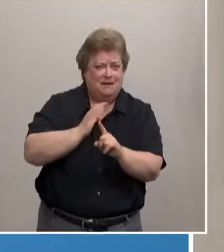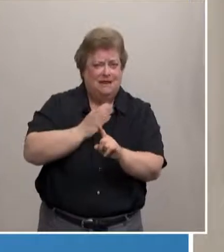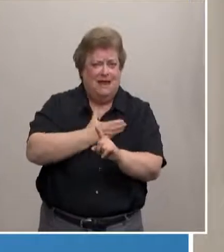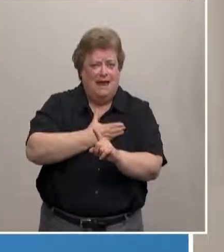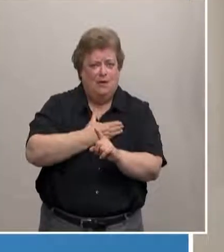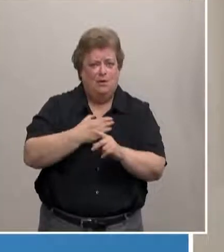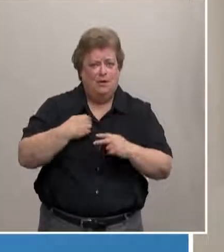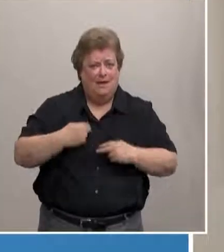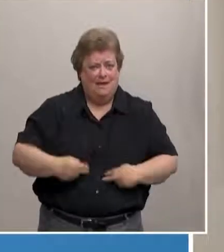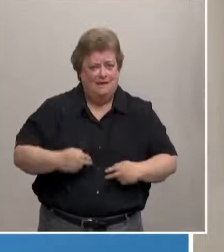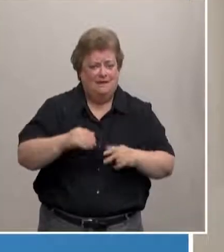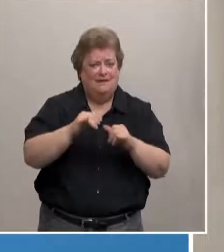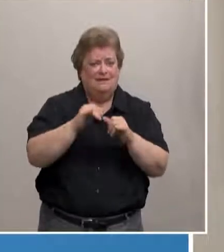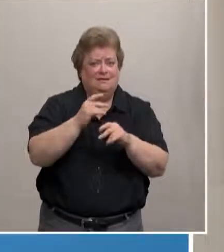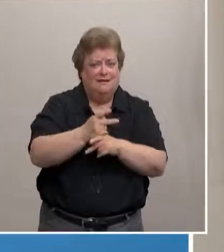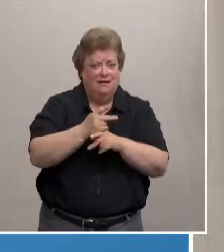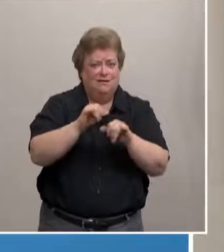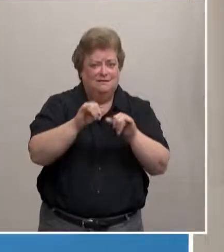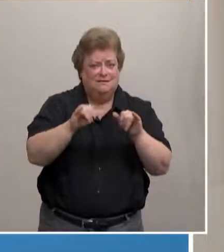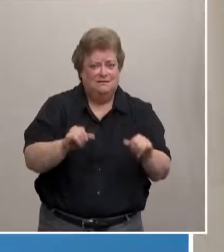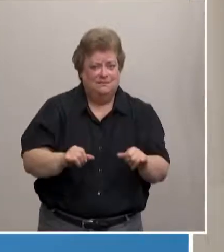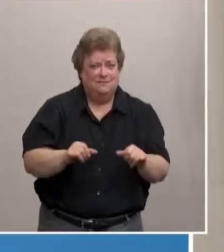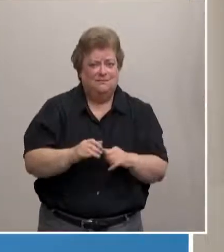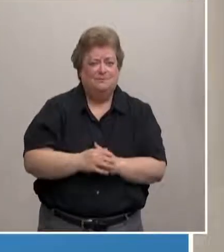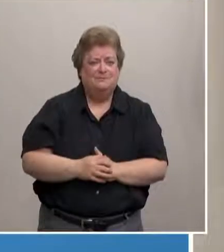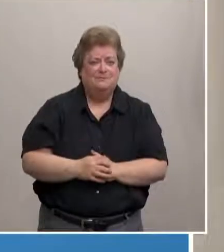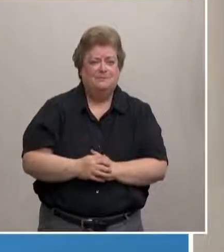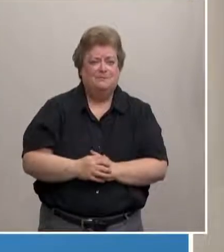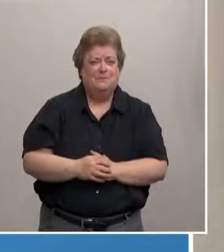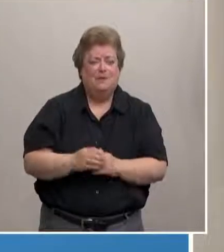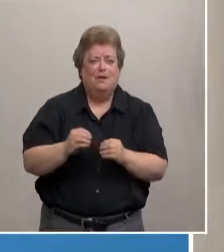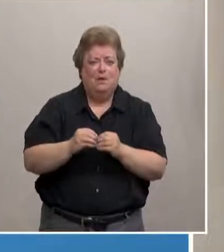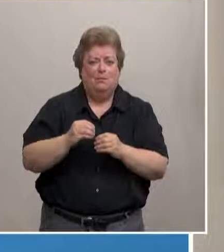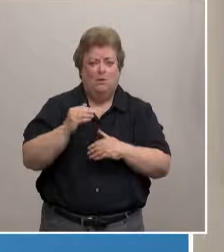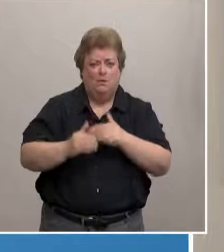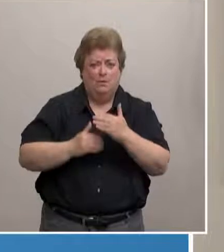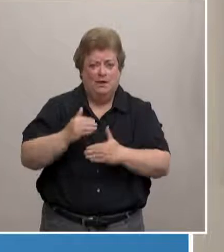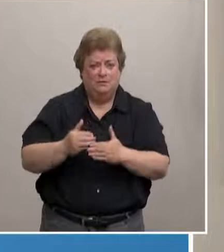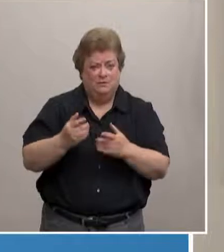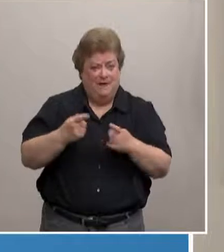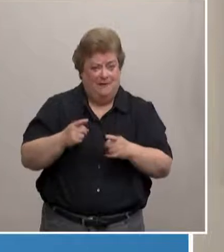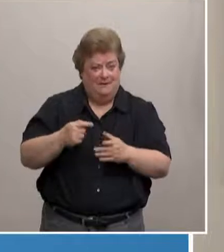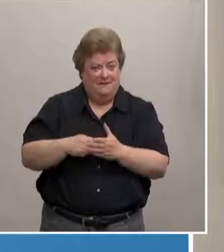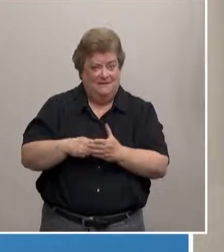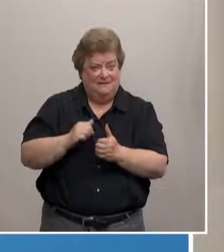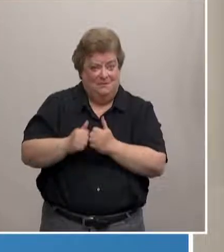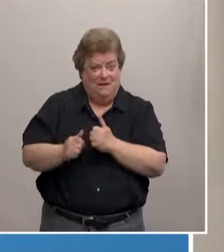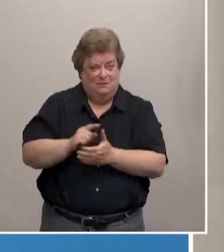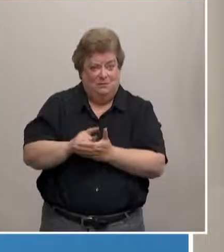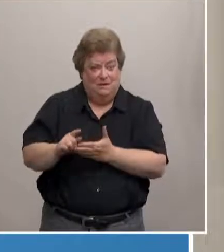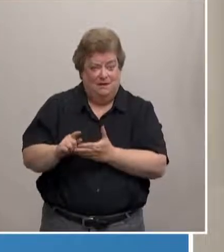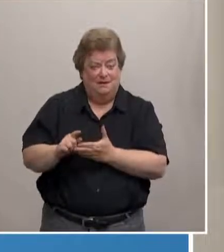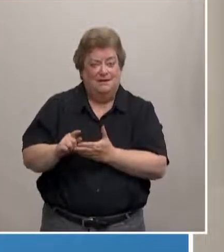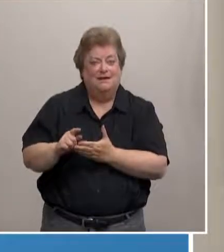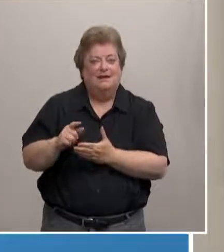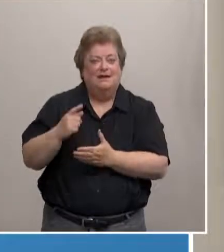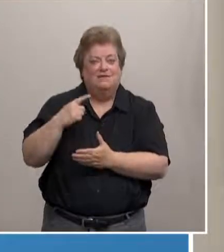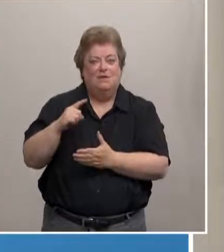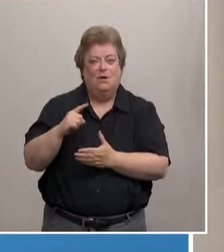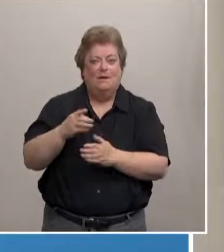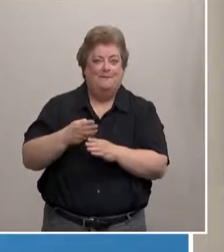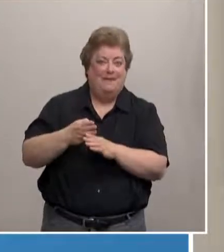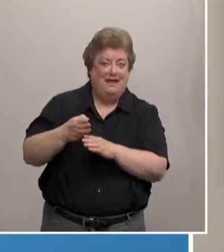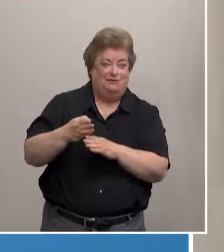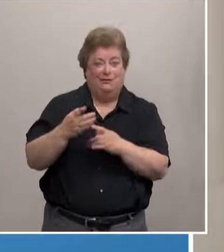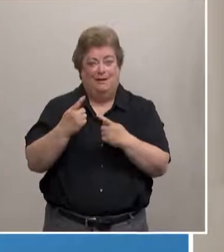meaningful progress toward ending the pandemic. More progress came this past week in the form of a major national